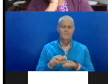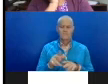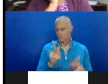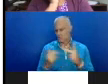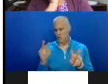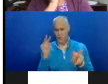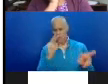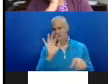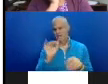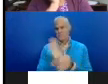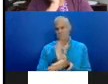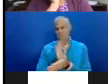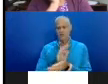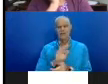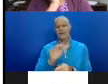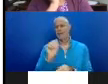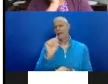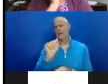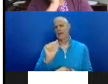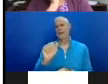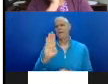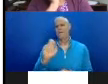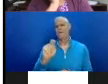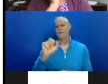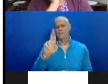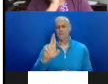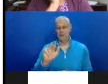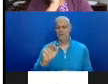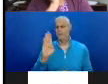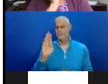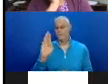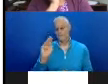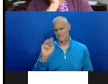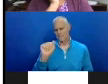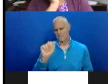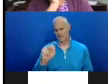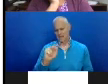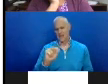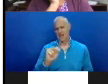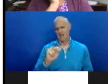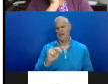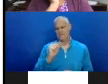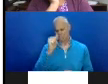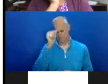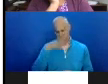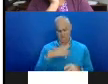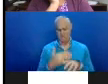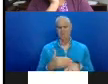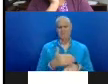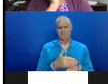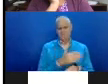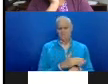Better Man, which is a restorative approach to intimate partner violence. And I'm going to be